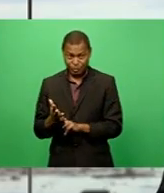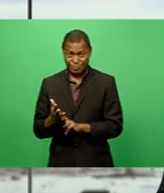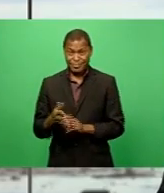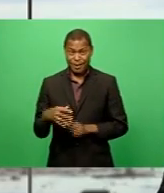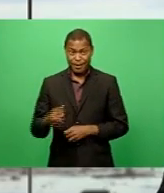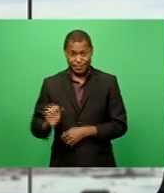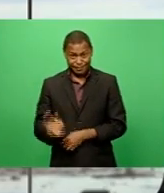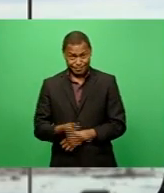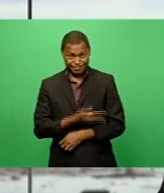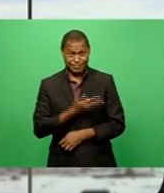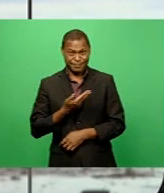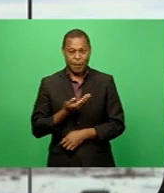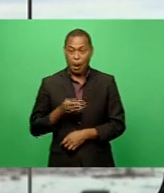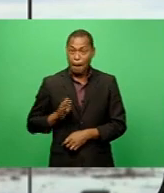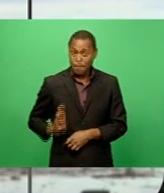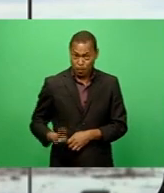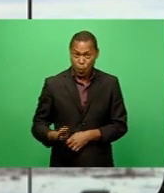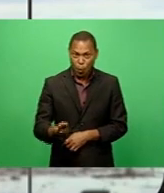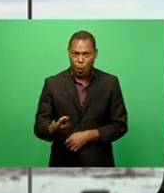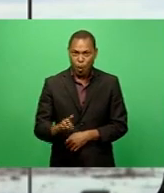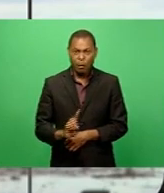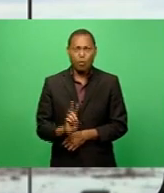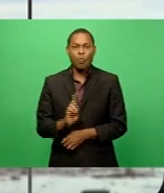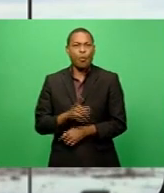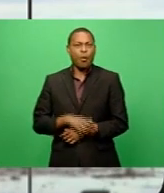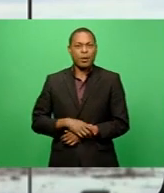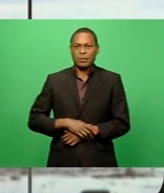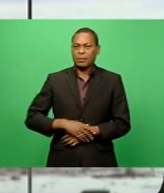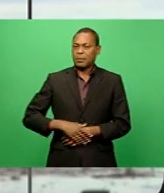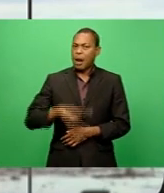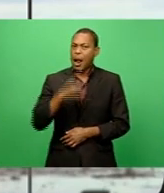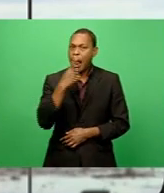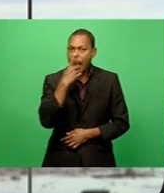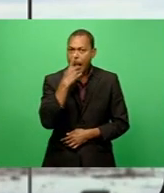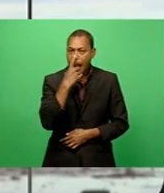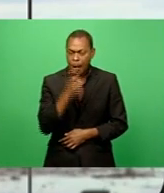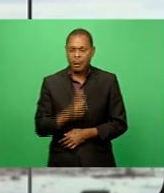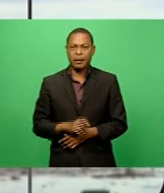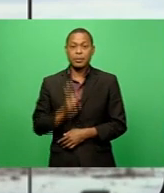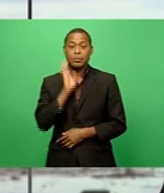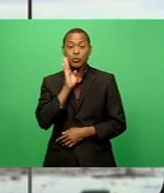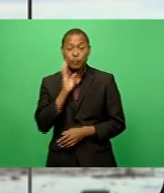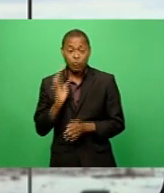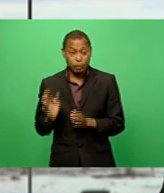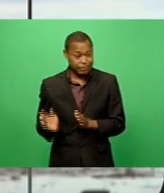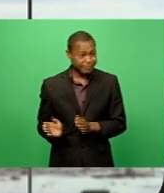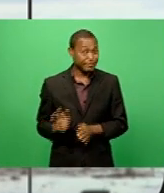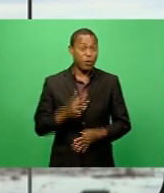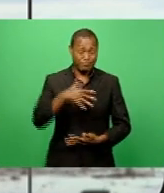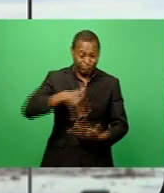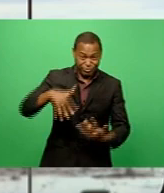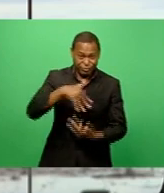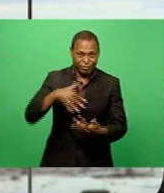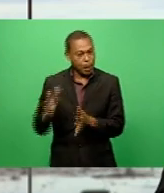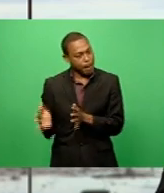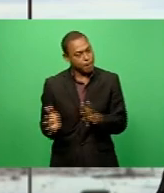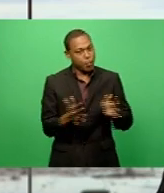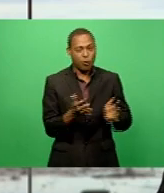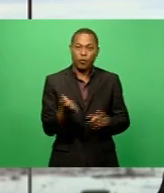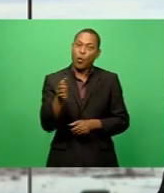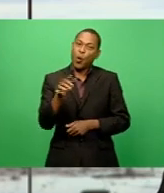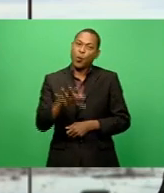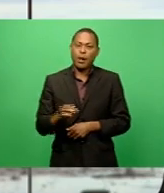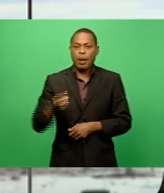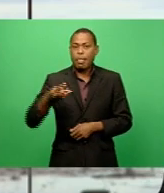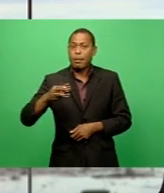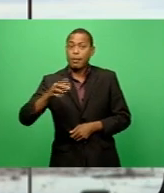Wainunumbua are counting their lucky stars for moving to an evacuation center before TCSA started hitting them last Thursday.